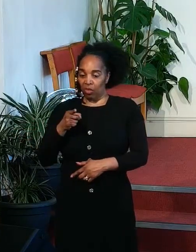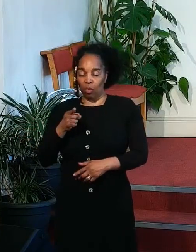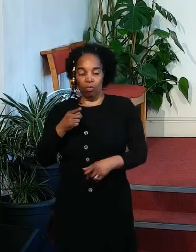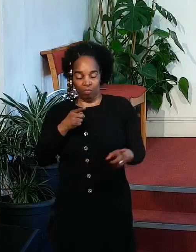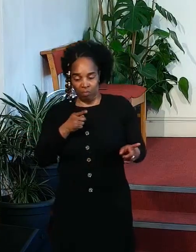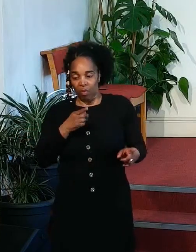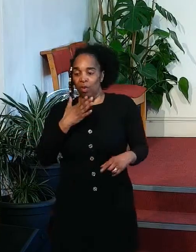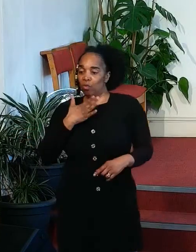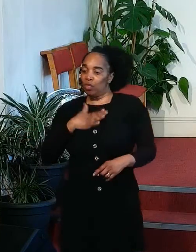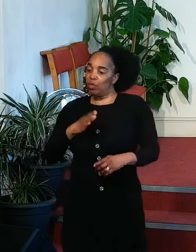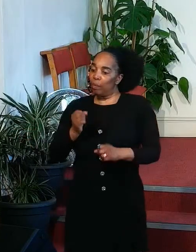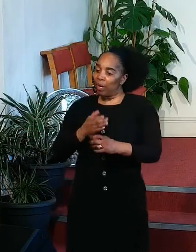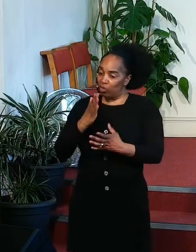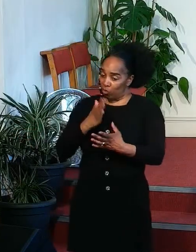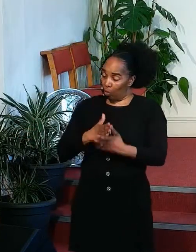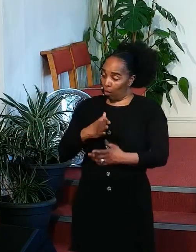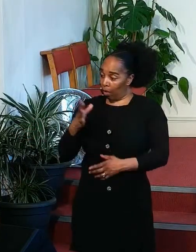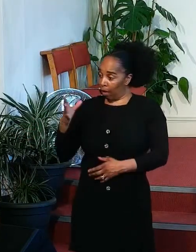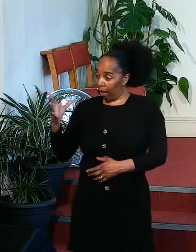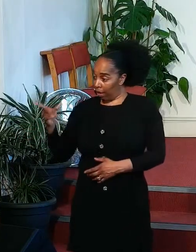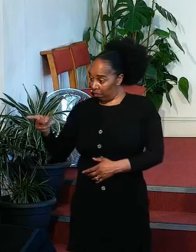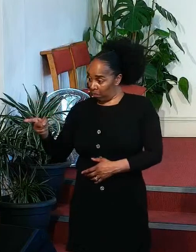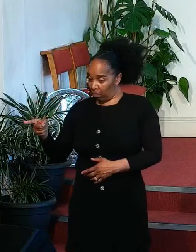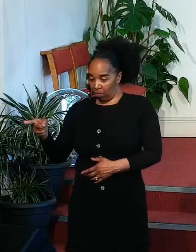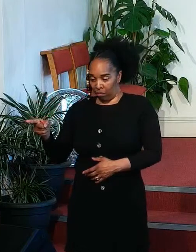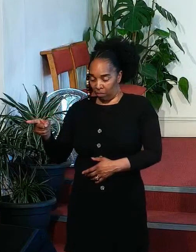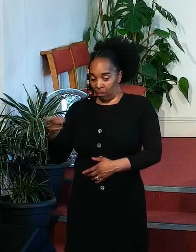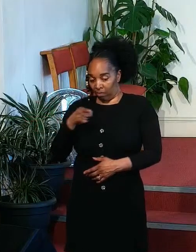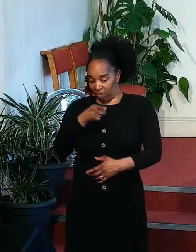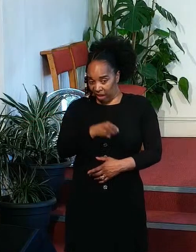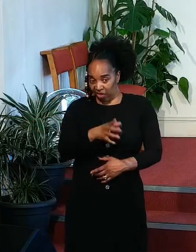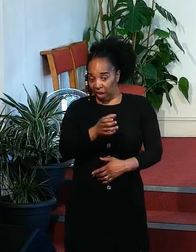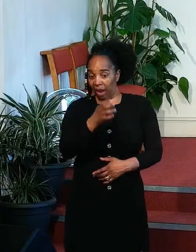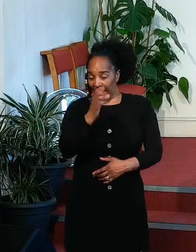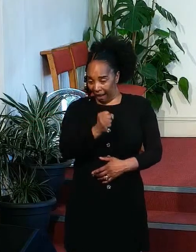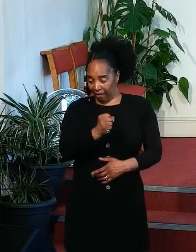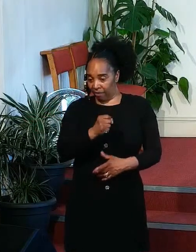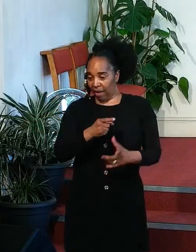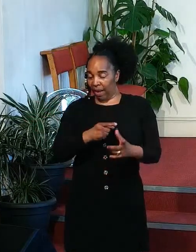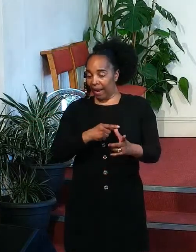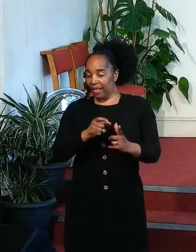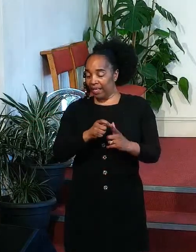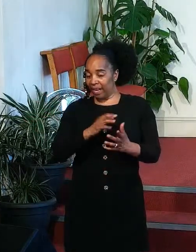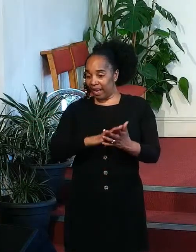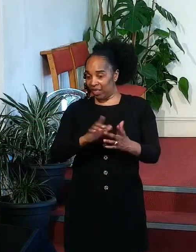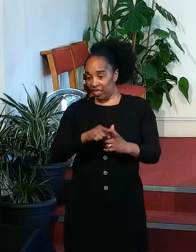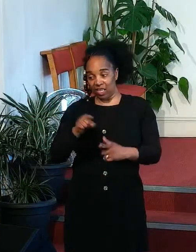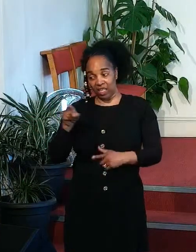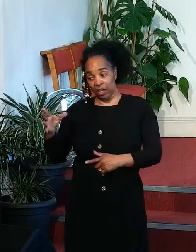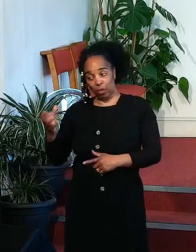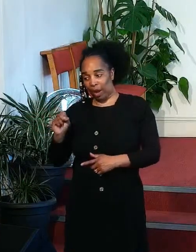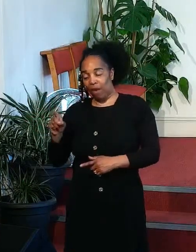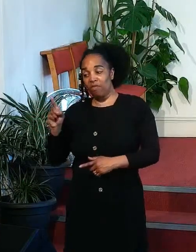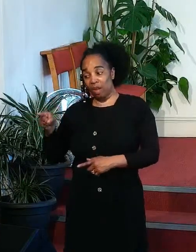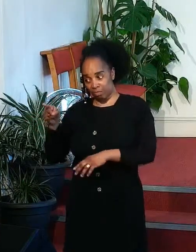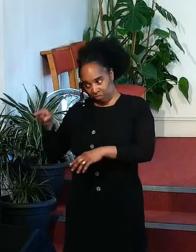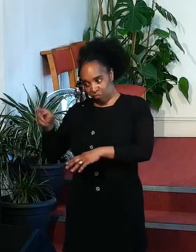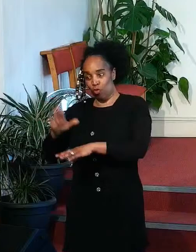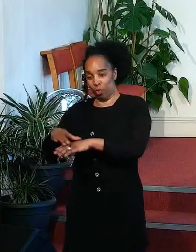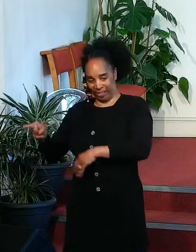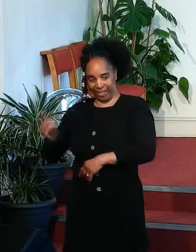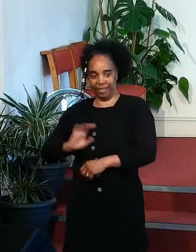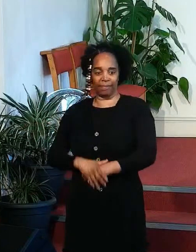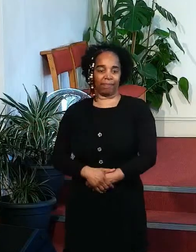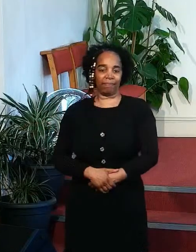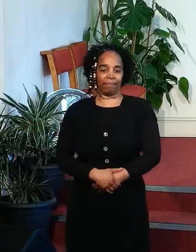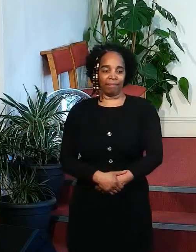has ADHD as opposed to a child who's just wanting to have their own way. So I take on board what you say here. It's